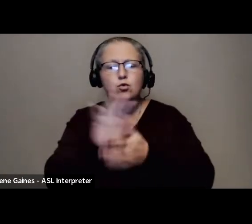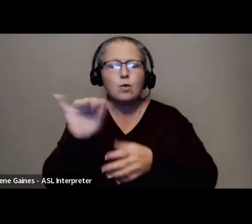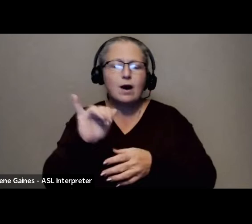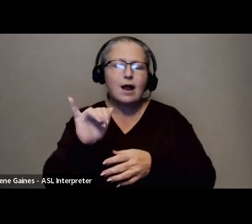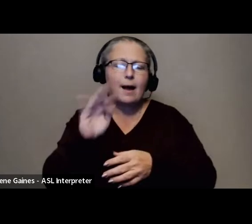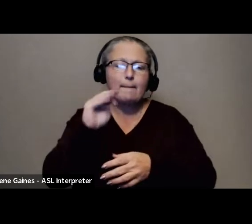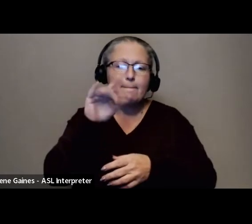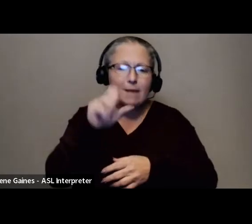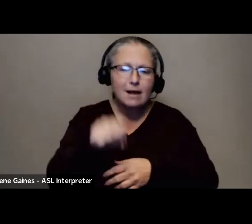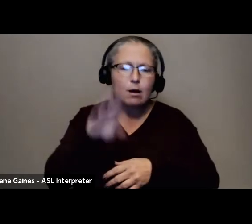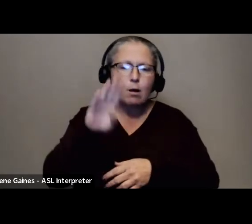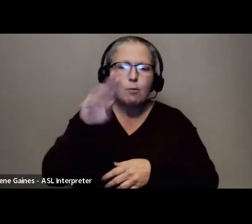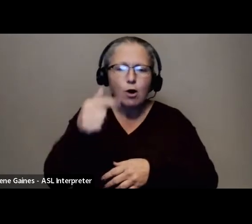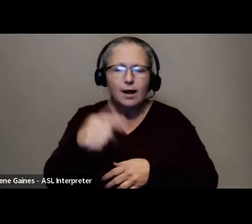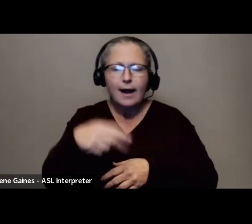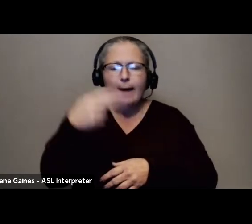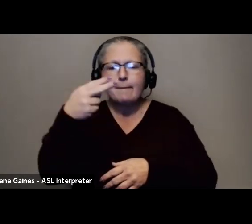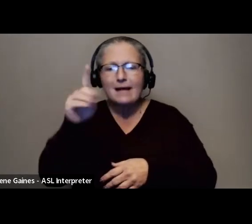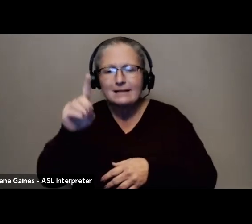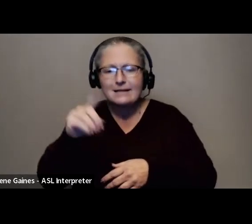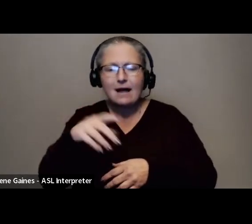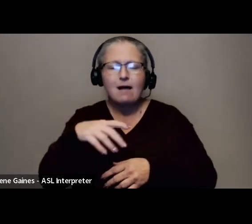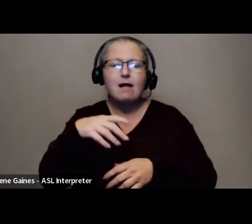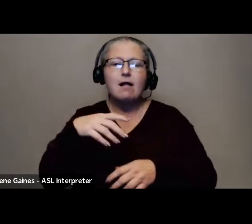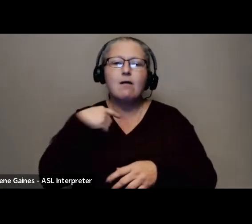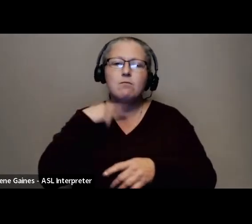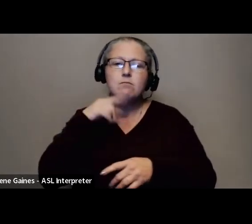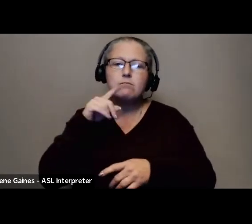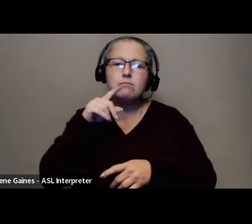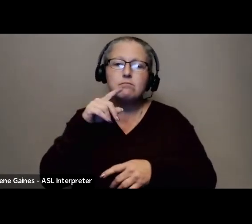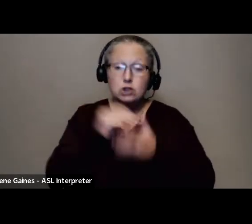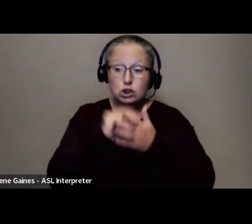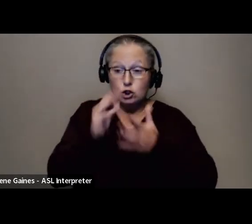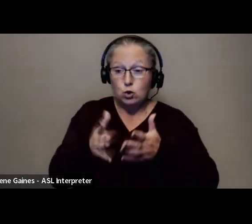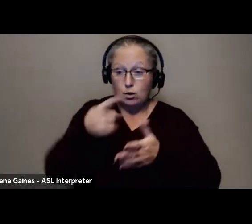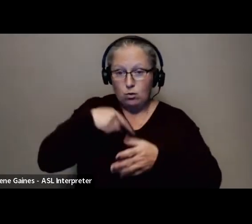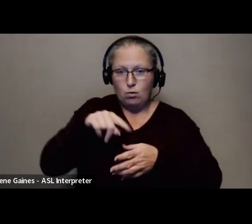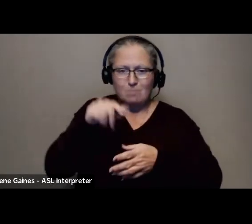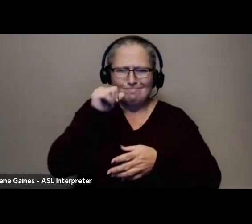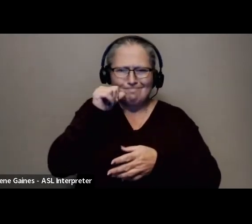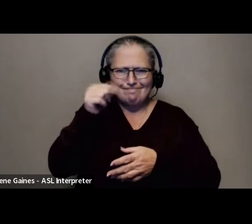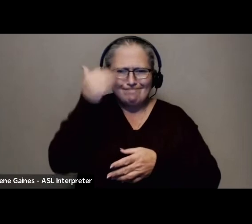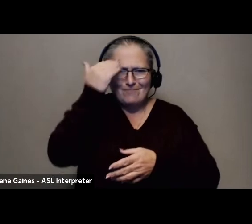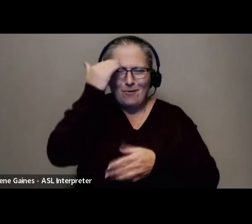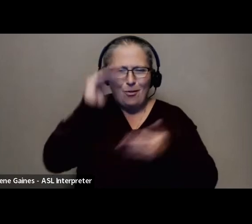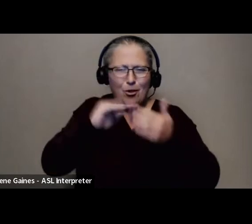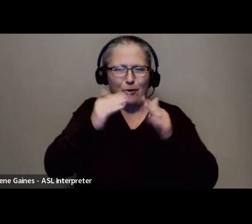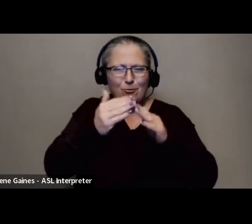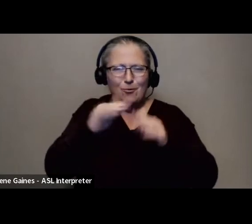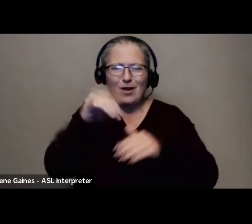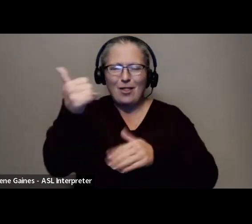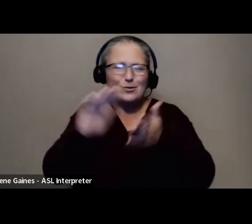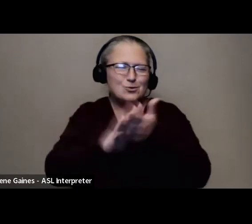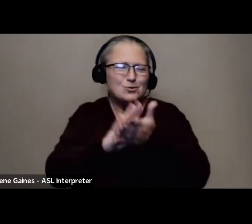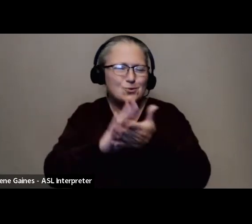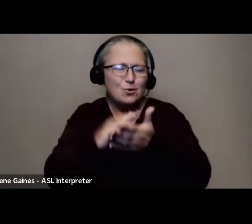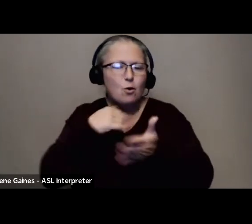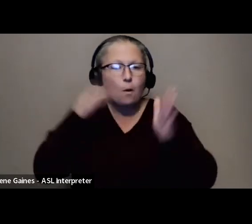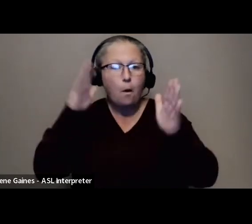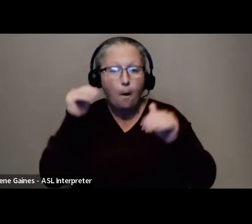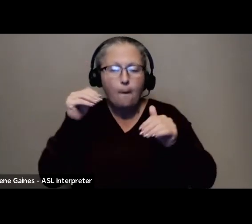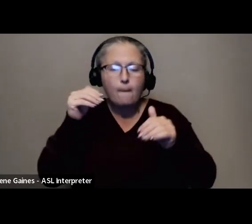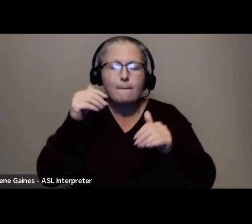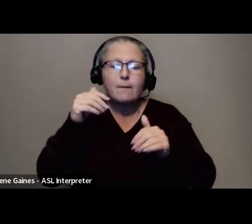example, Mills, Burlingame, Hillsdale. We might, like, as students, we might not really know the communities at the other schools. And we were